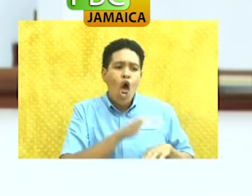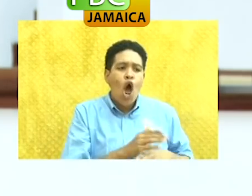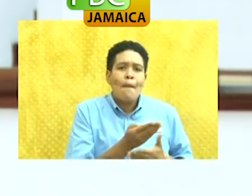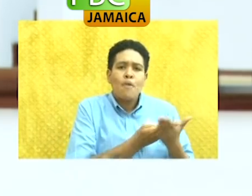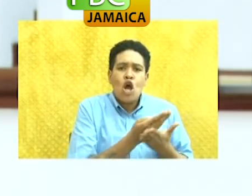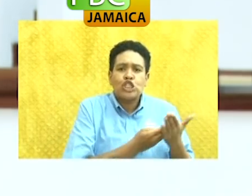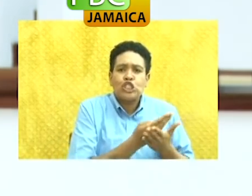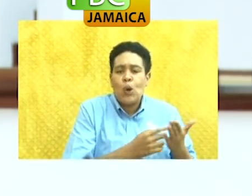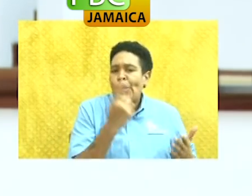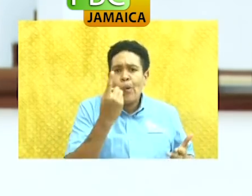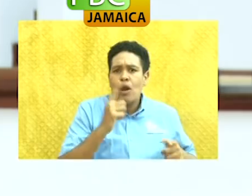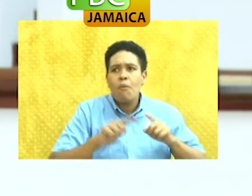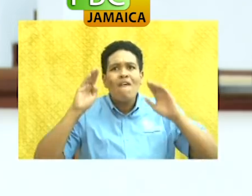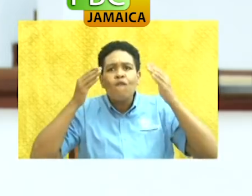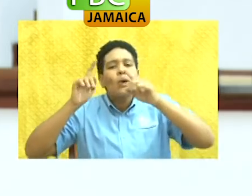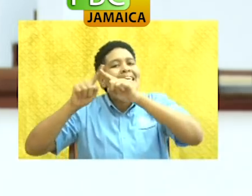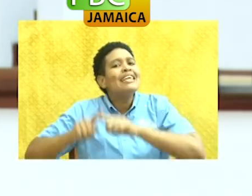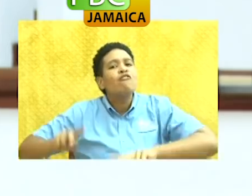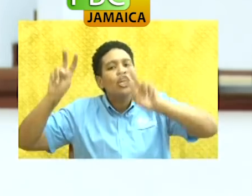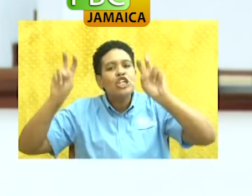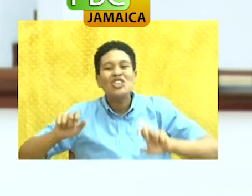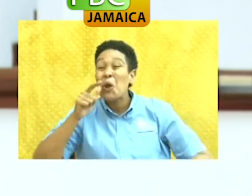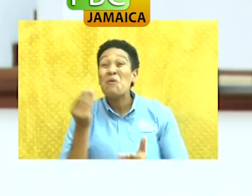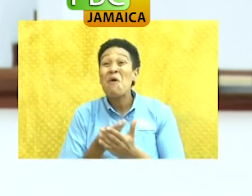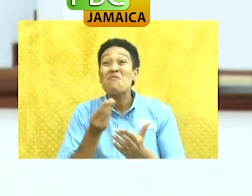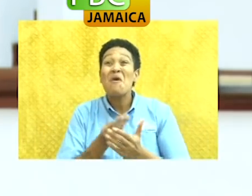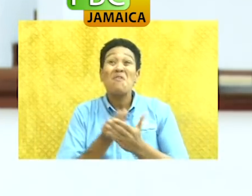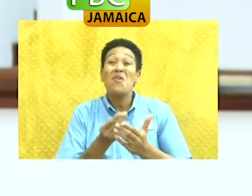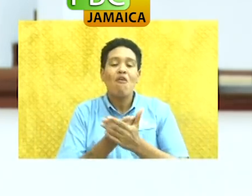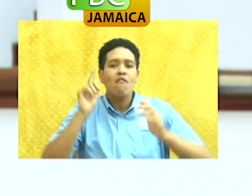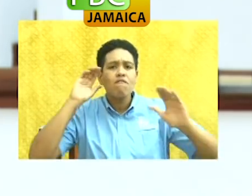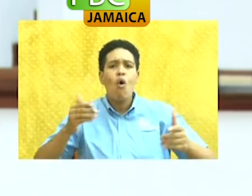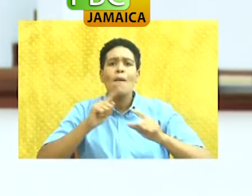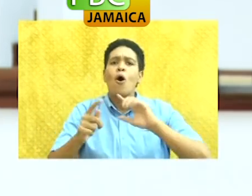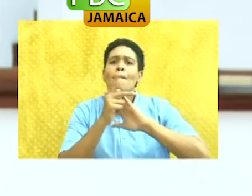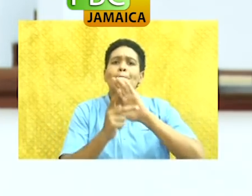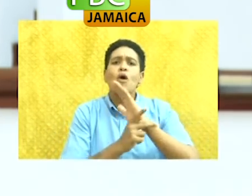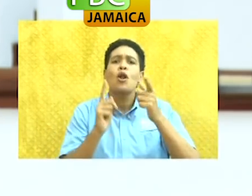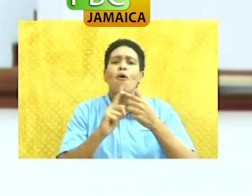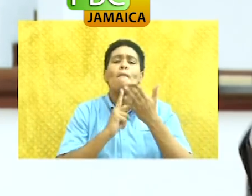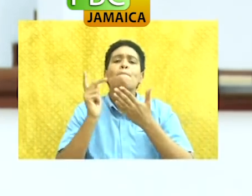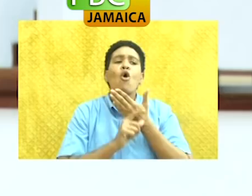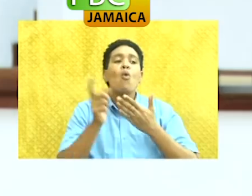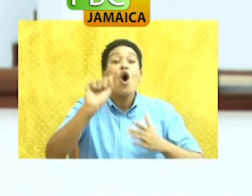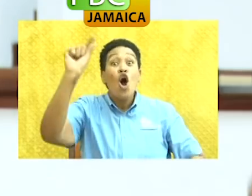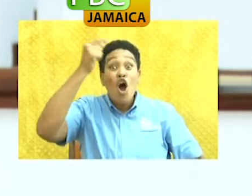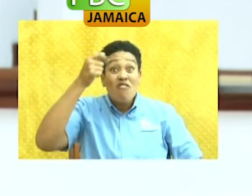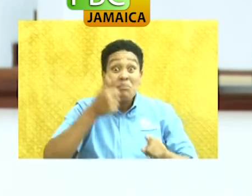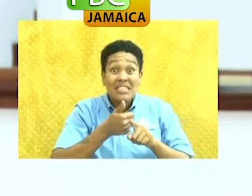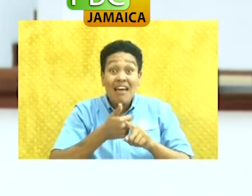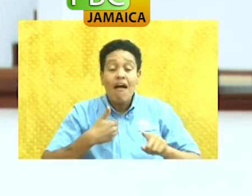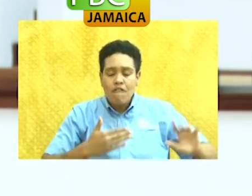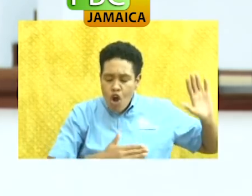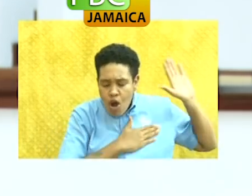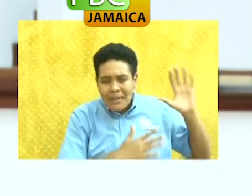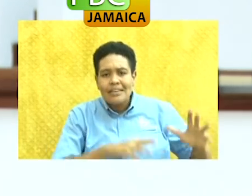matters, not merely on the financial matters, but there are policies and programs for which the government has